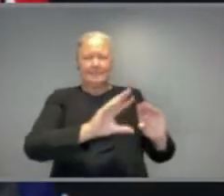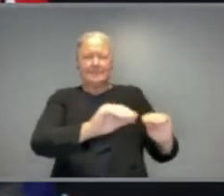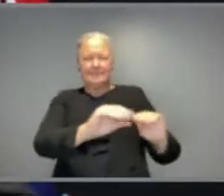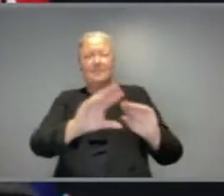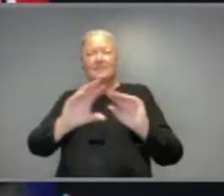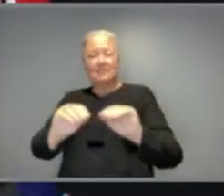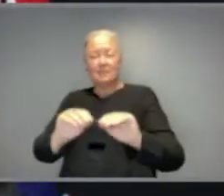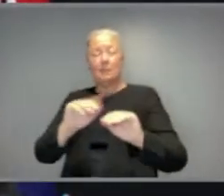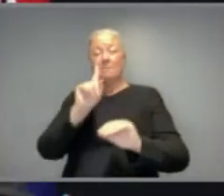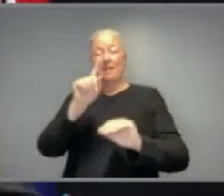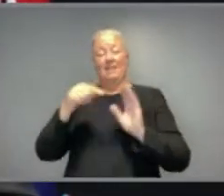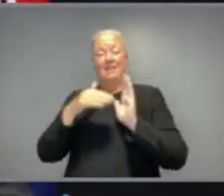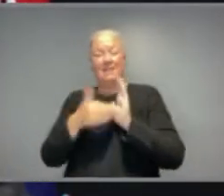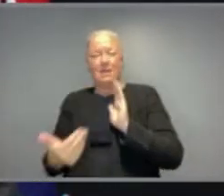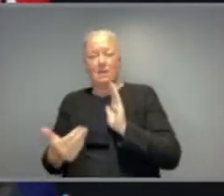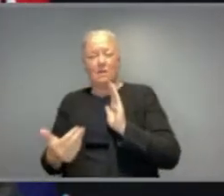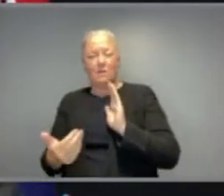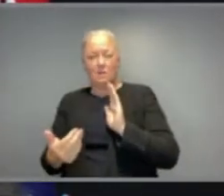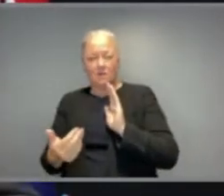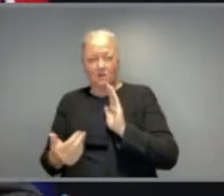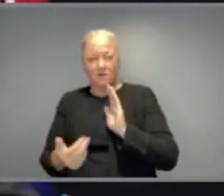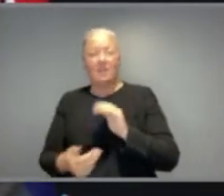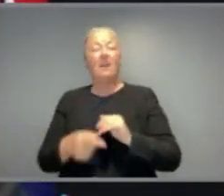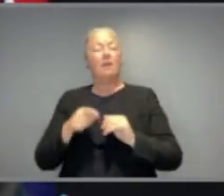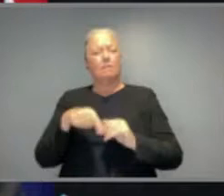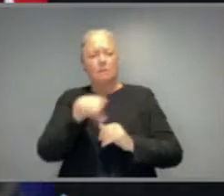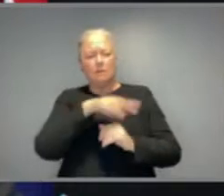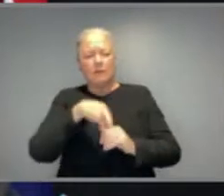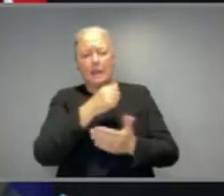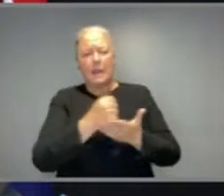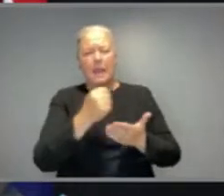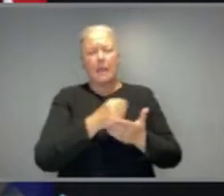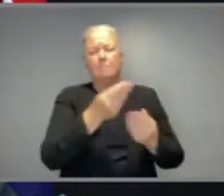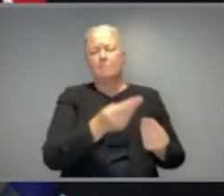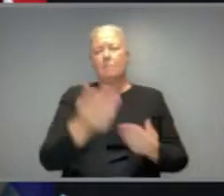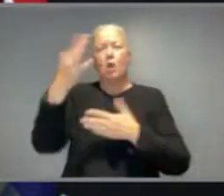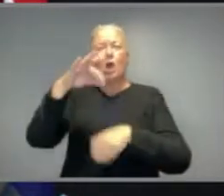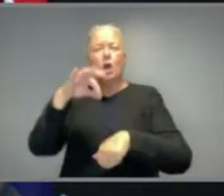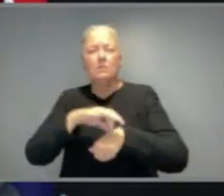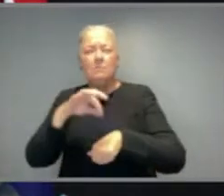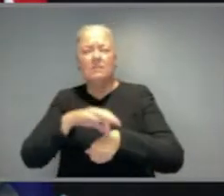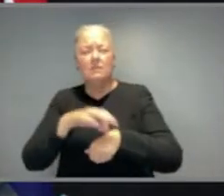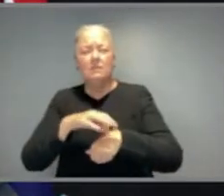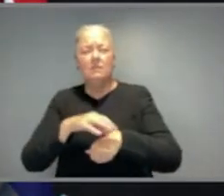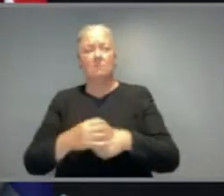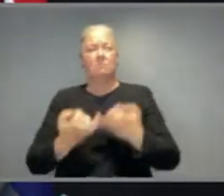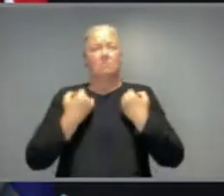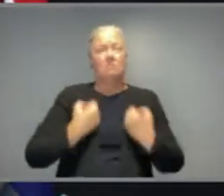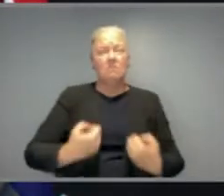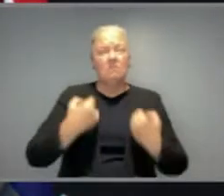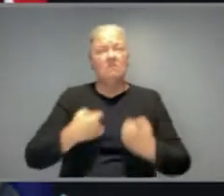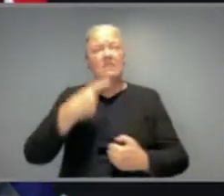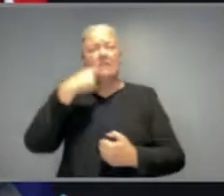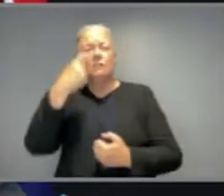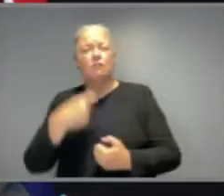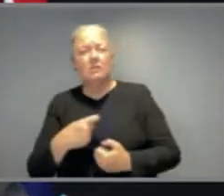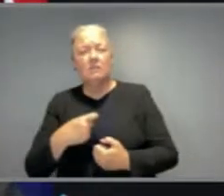now that cases turn to hospitalisations, turn to serious illness and in some cases